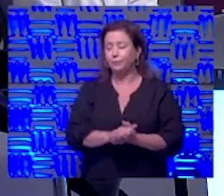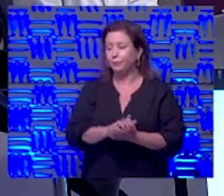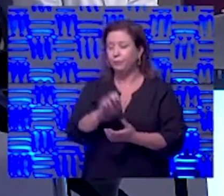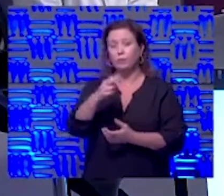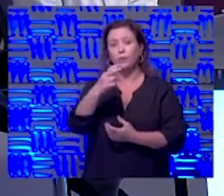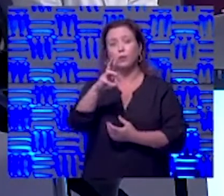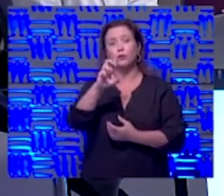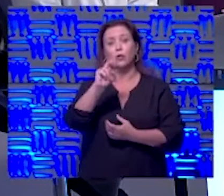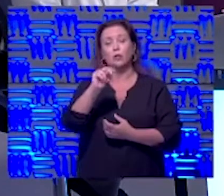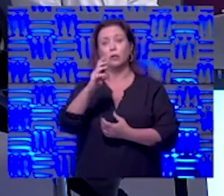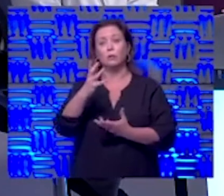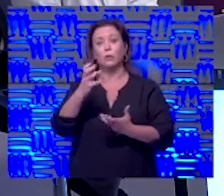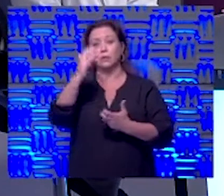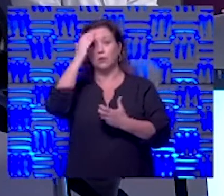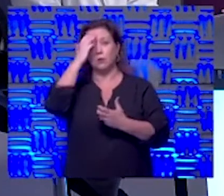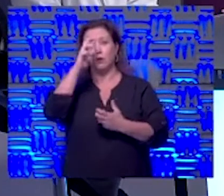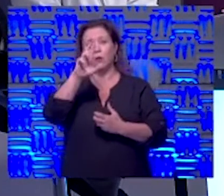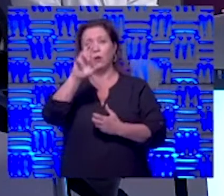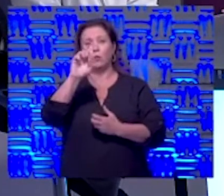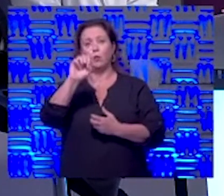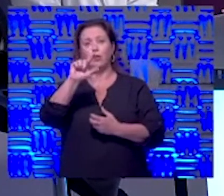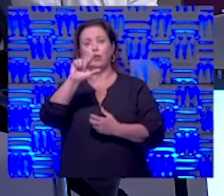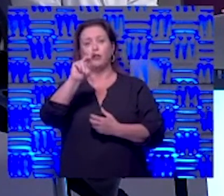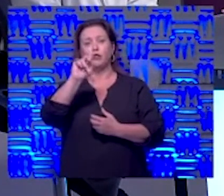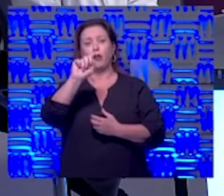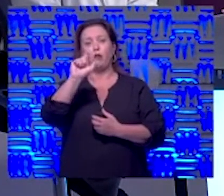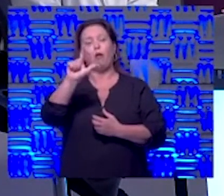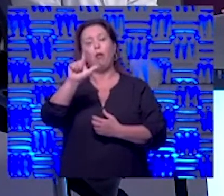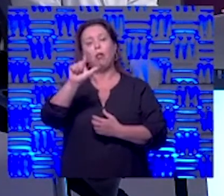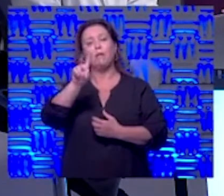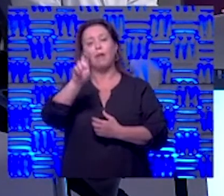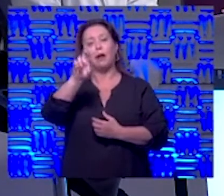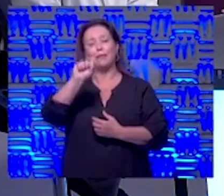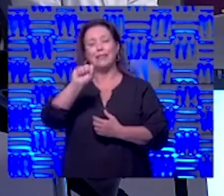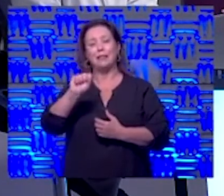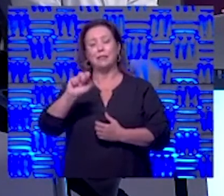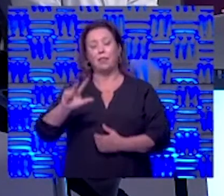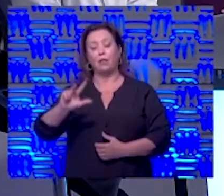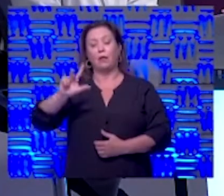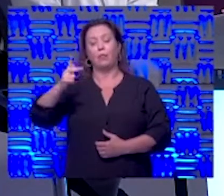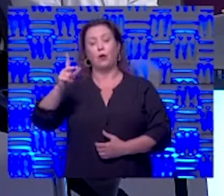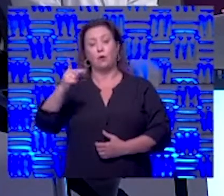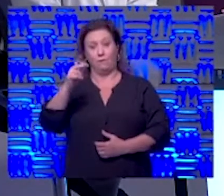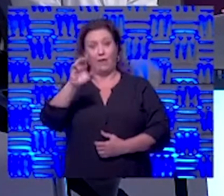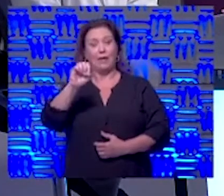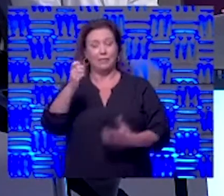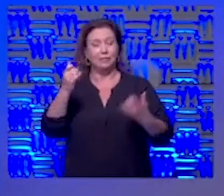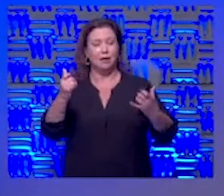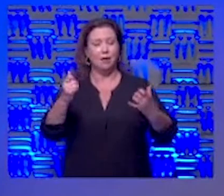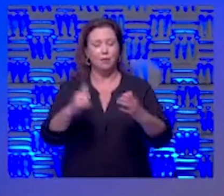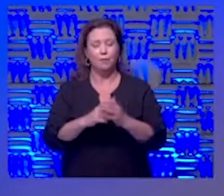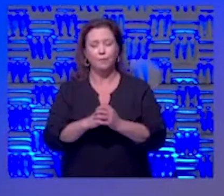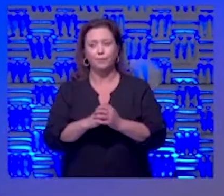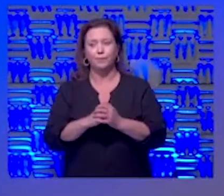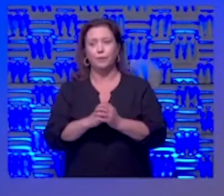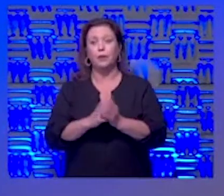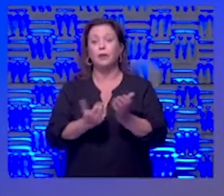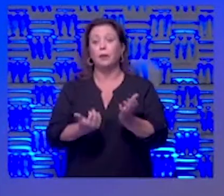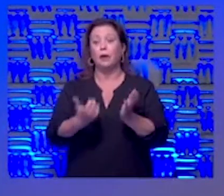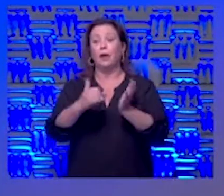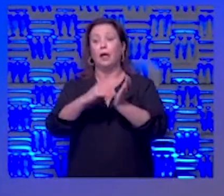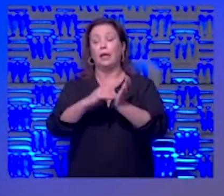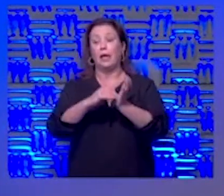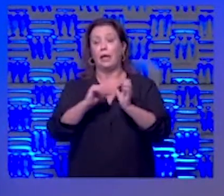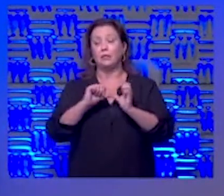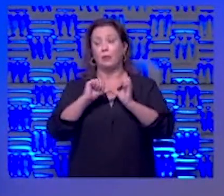on the Regeneron antiviral cocktail now entering the third phase. Yeah. study. Yeah, I mean, again, I think that